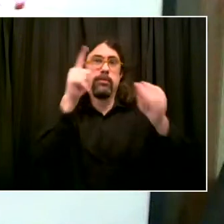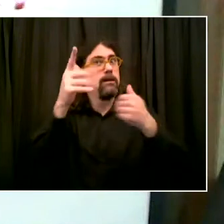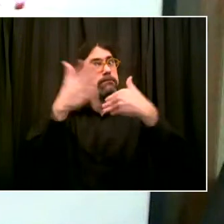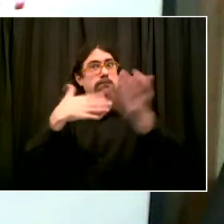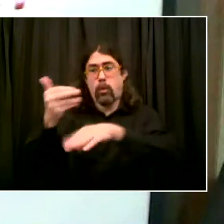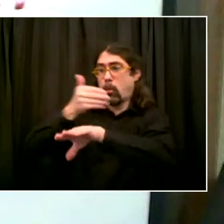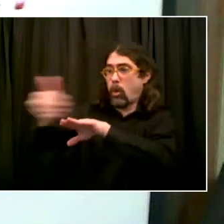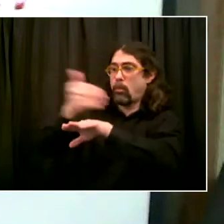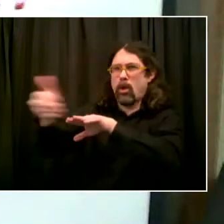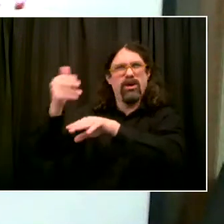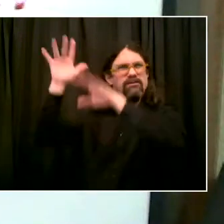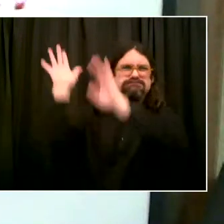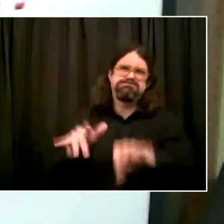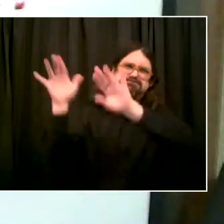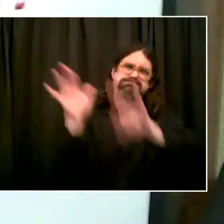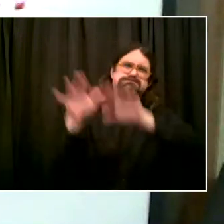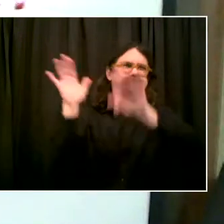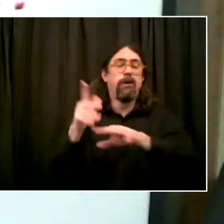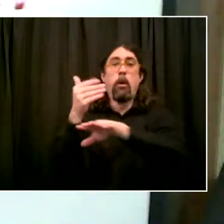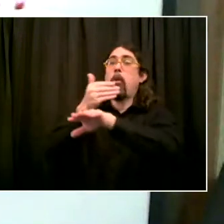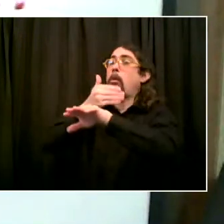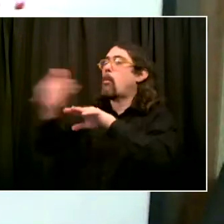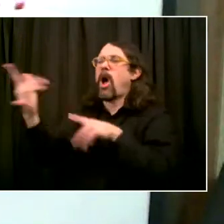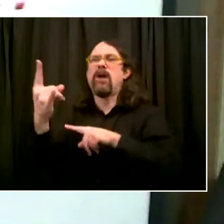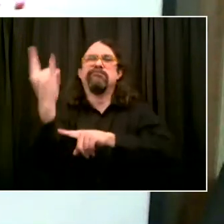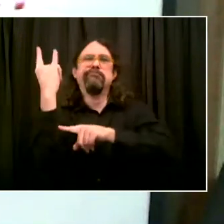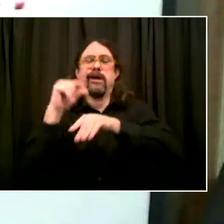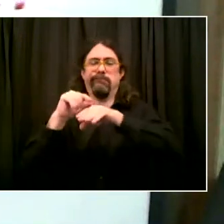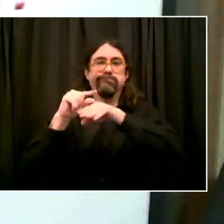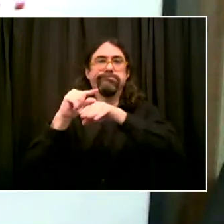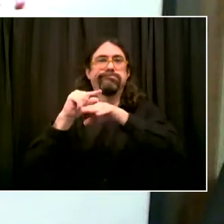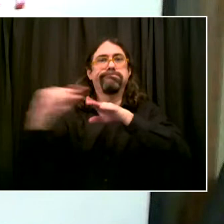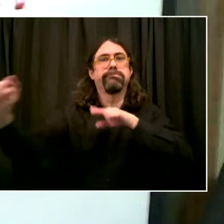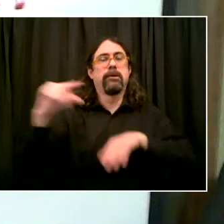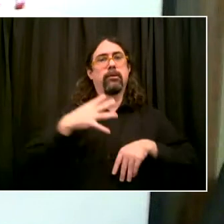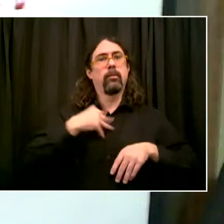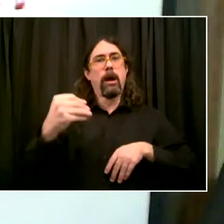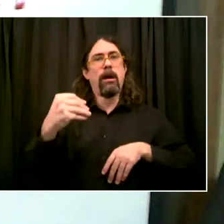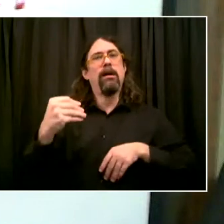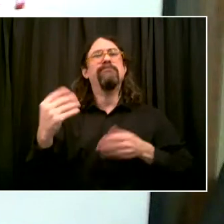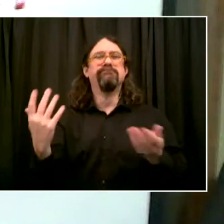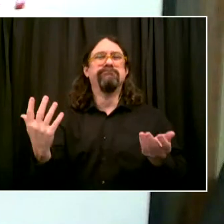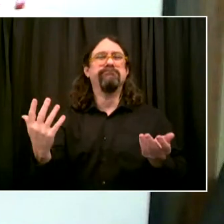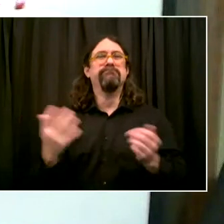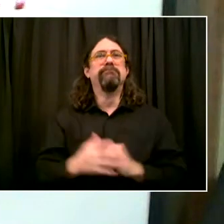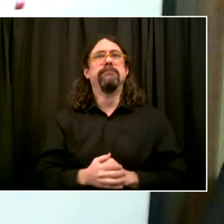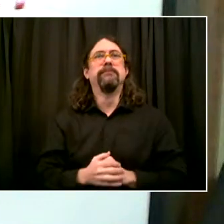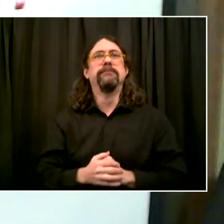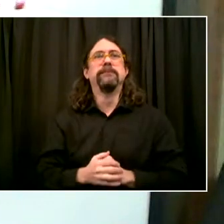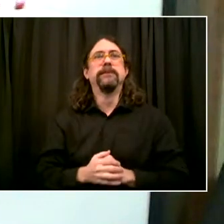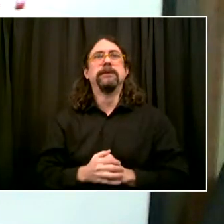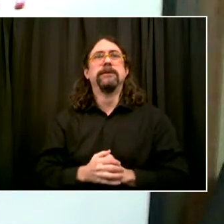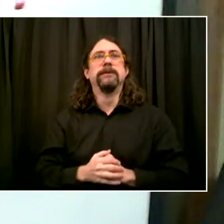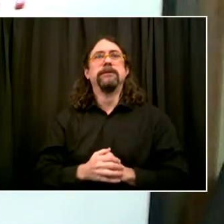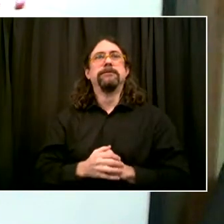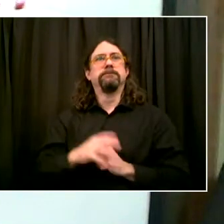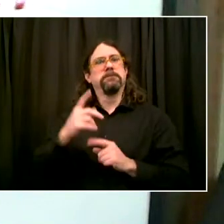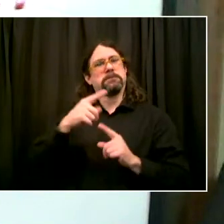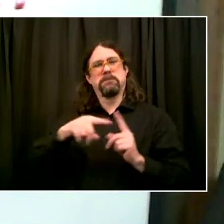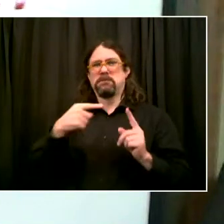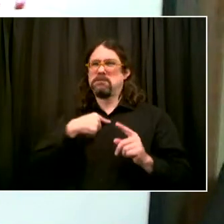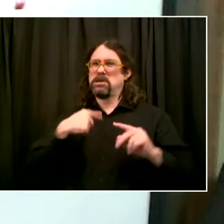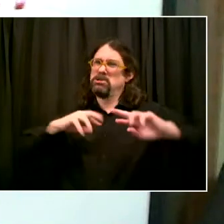first responders, as well as the nurses and the doctors, can get to where they need to go so they can be on duty as well. But please